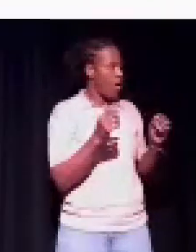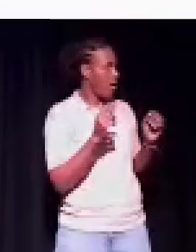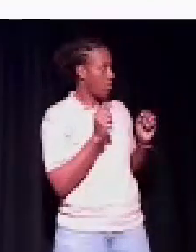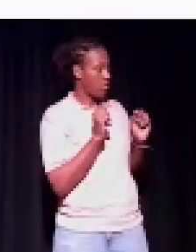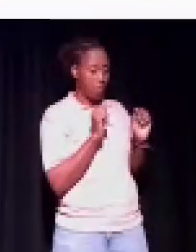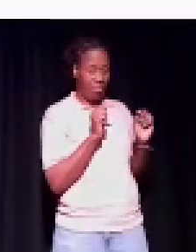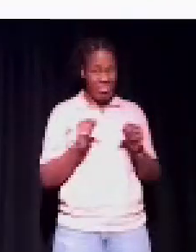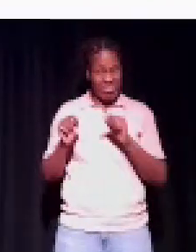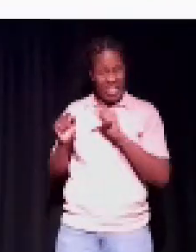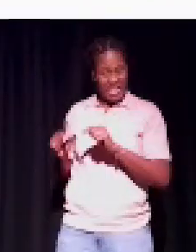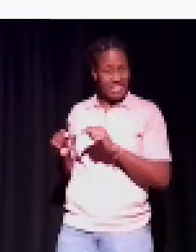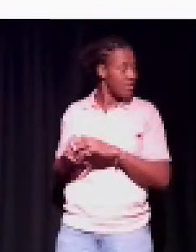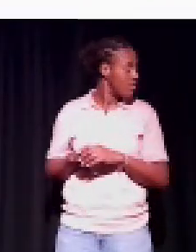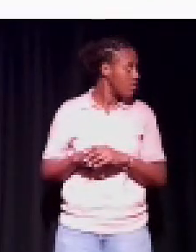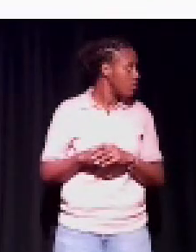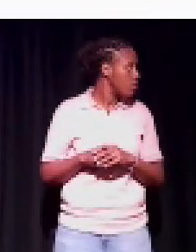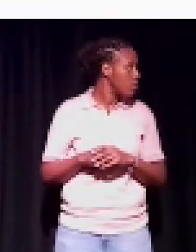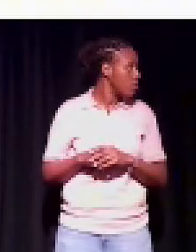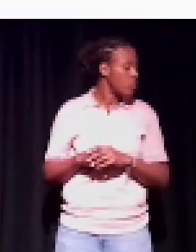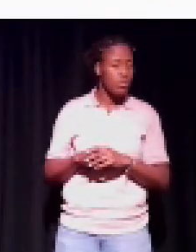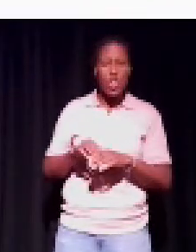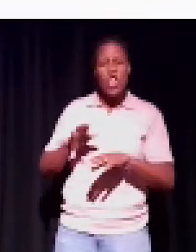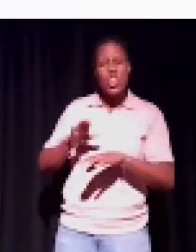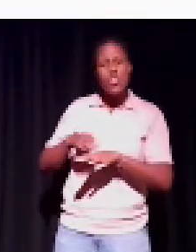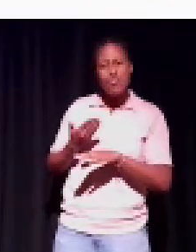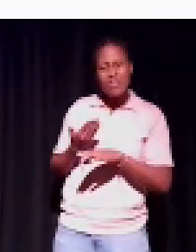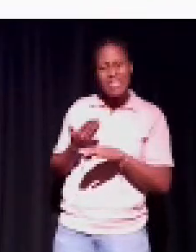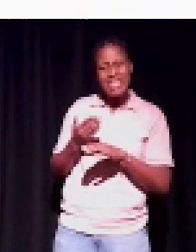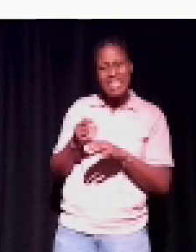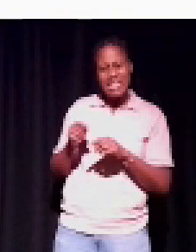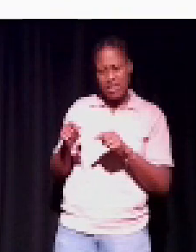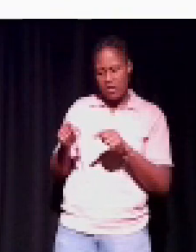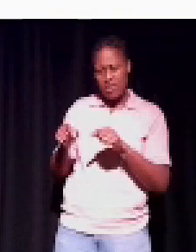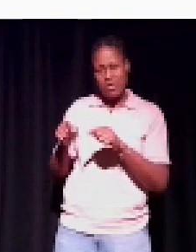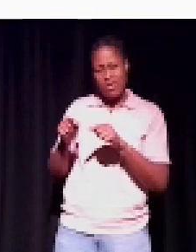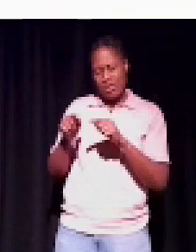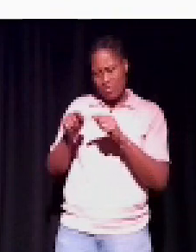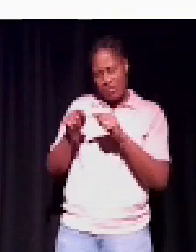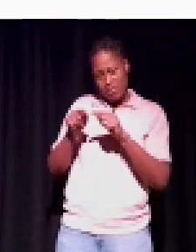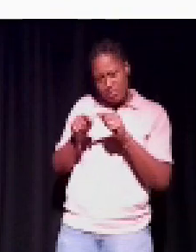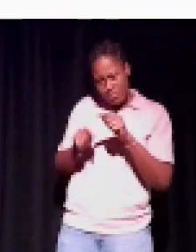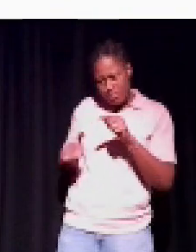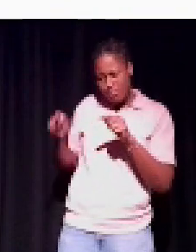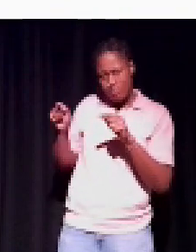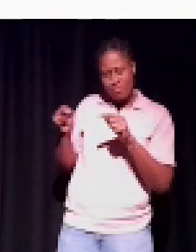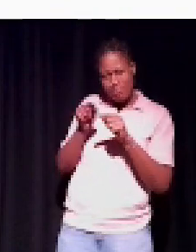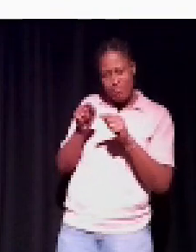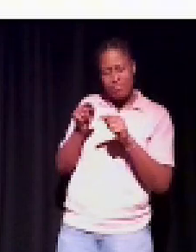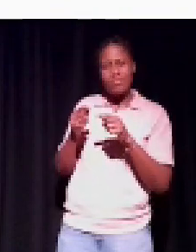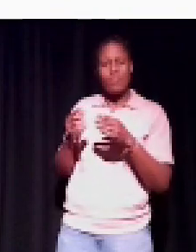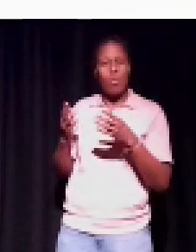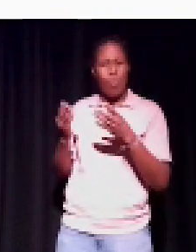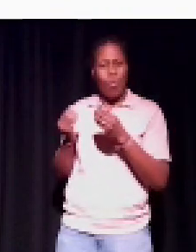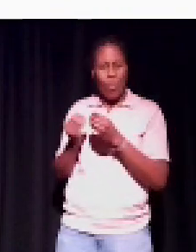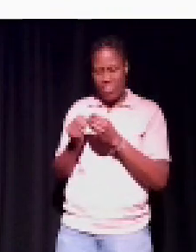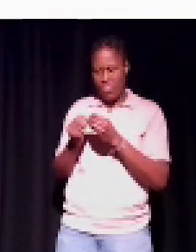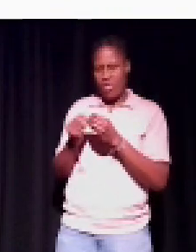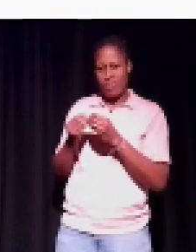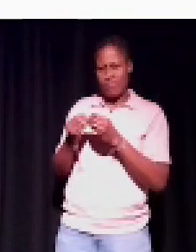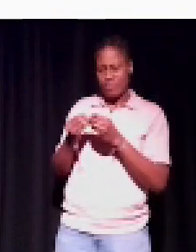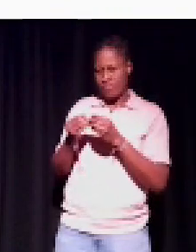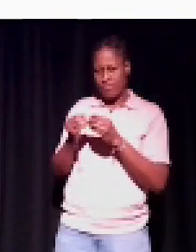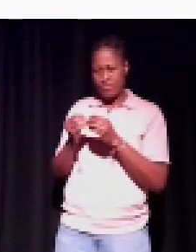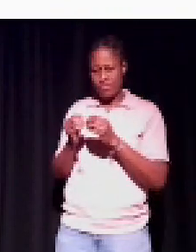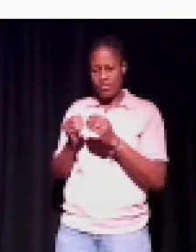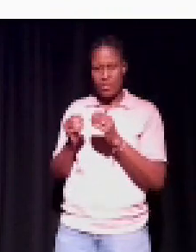to describe it, it's the green circuit board that I described before with all of the parts attached to it. And there's